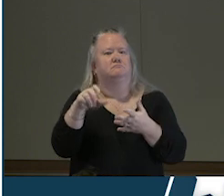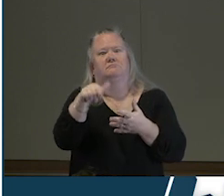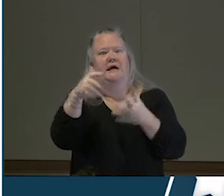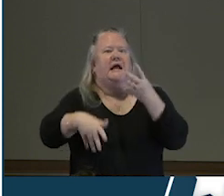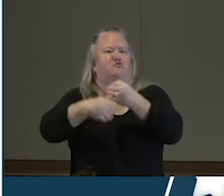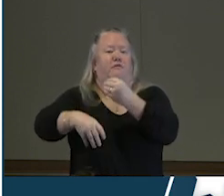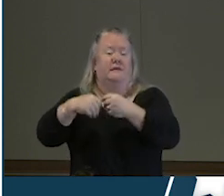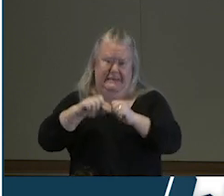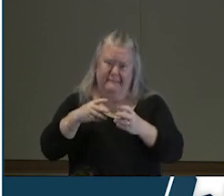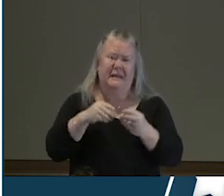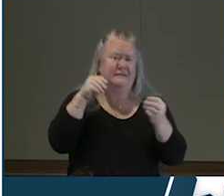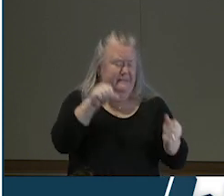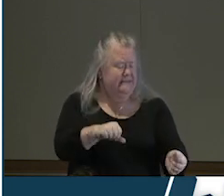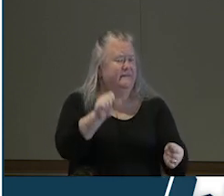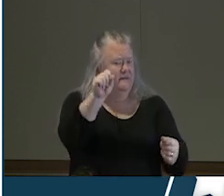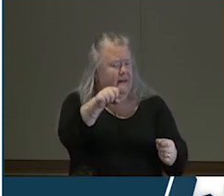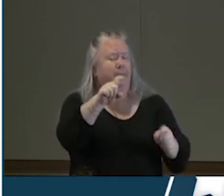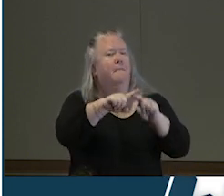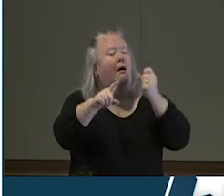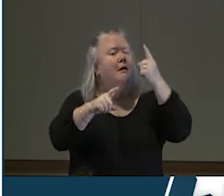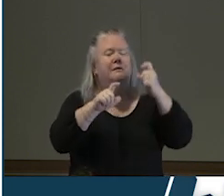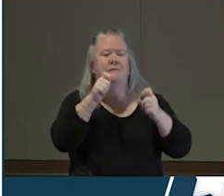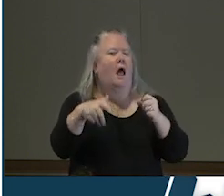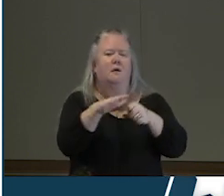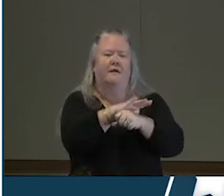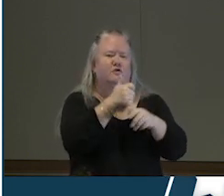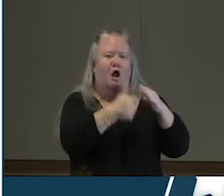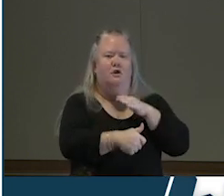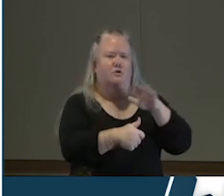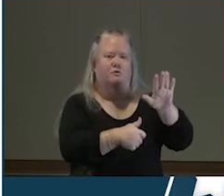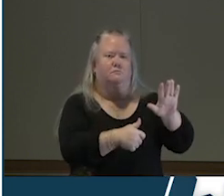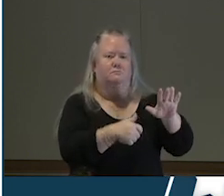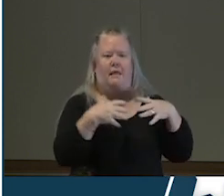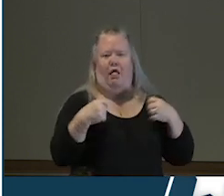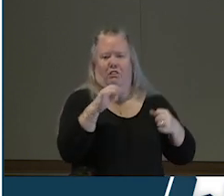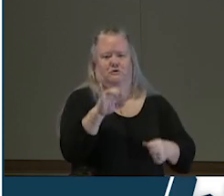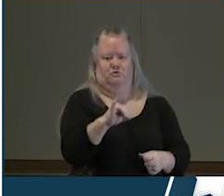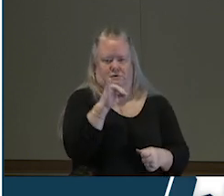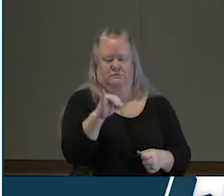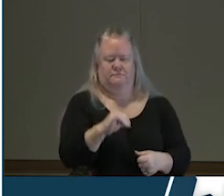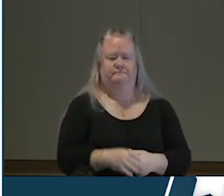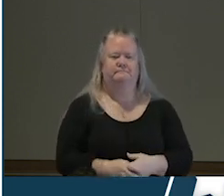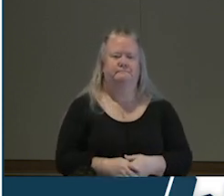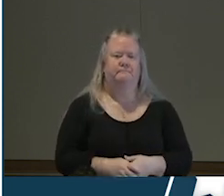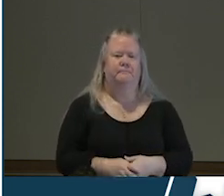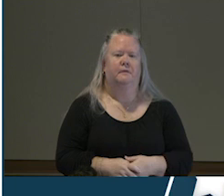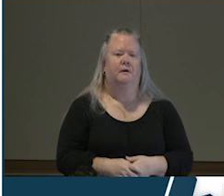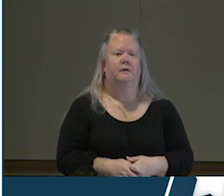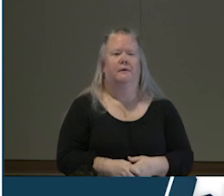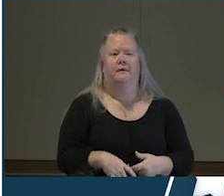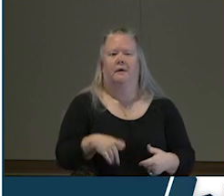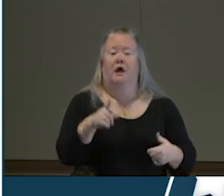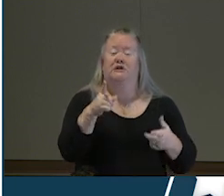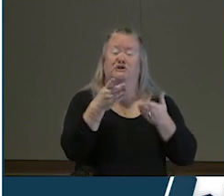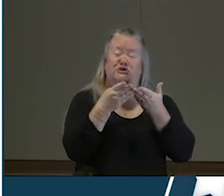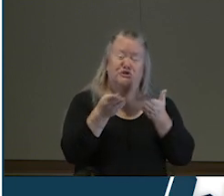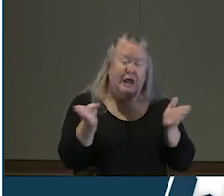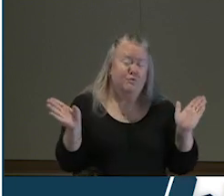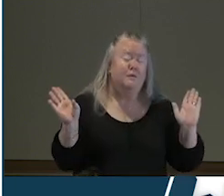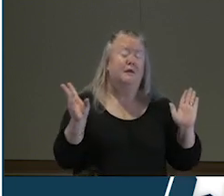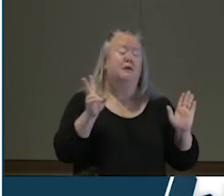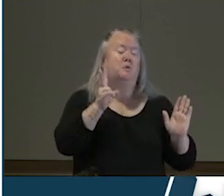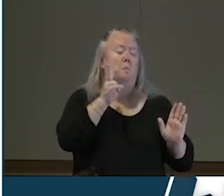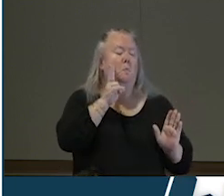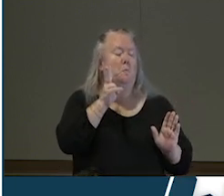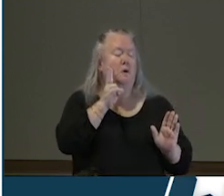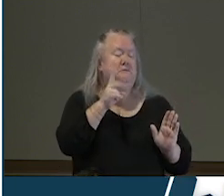be expensive, but are not covered by health insurance, right? You're generally going to see